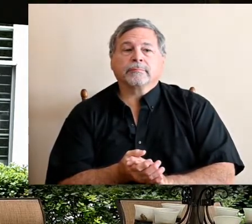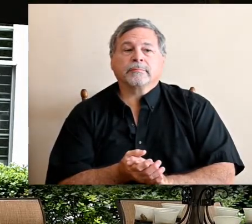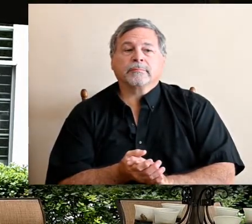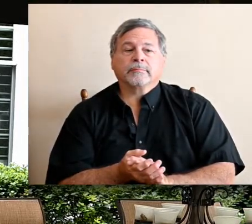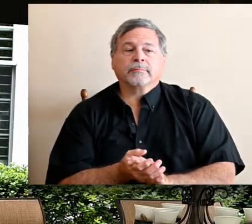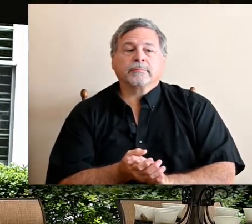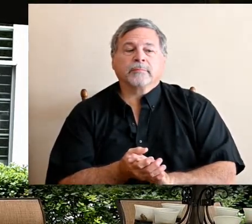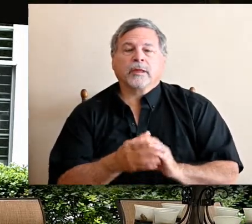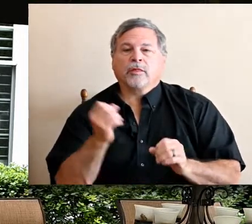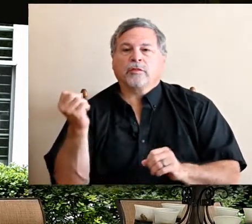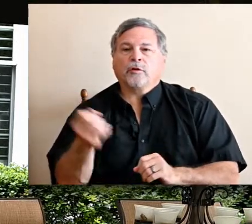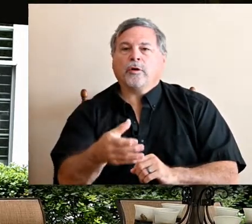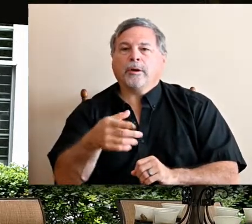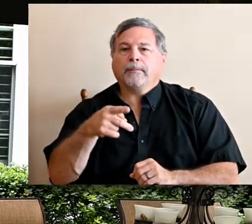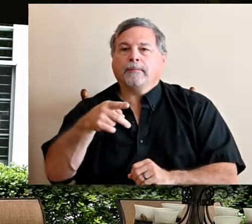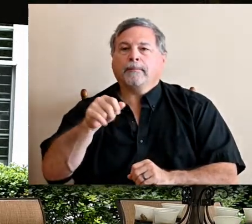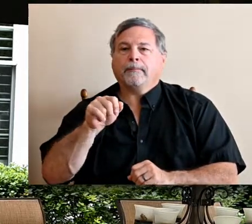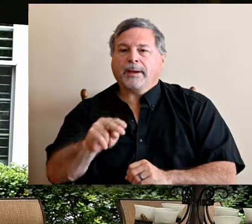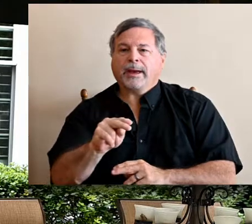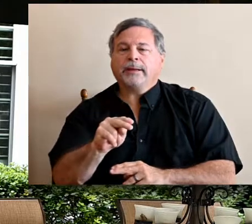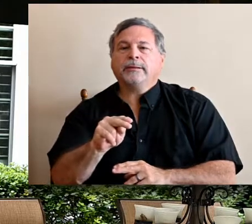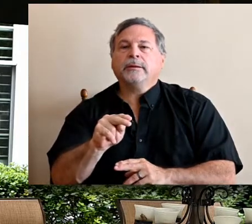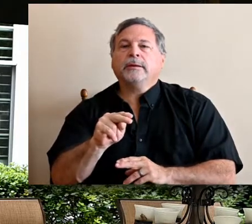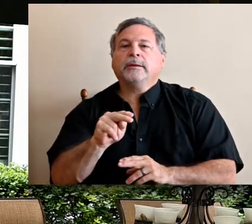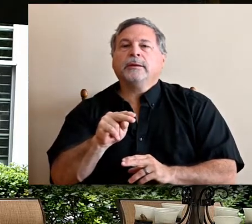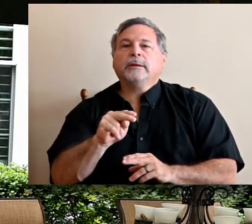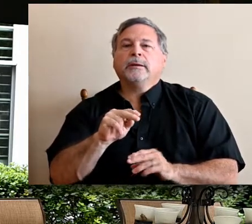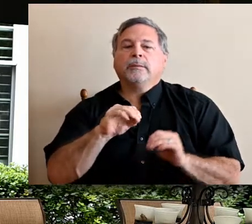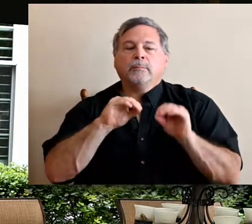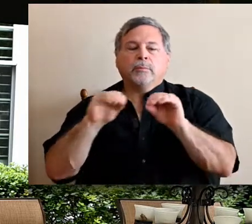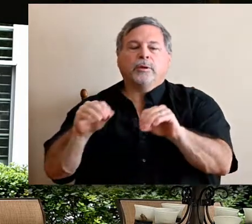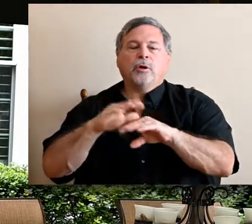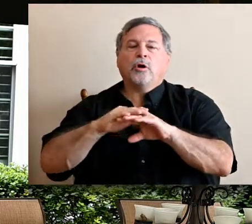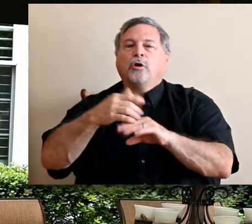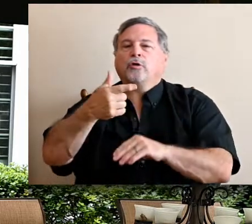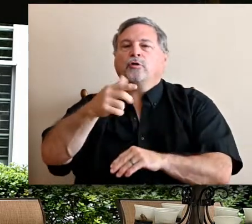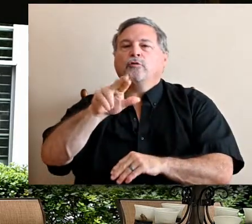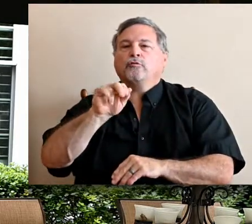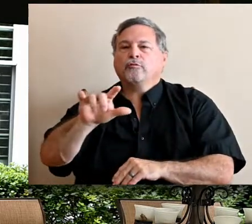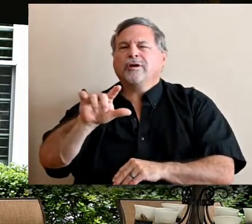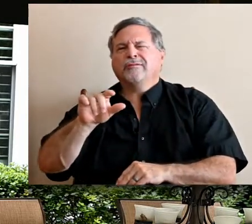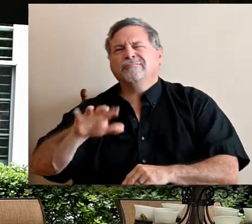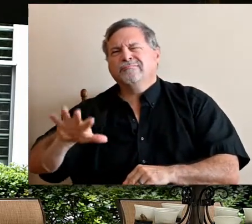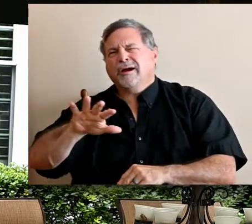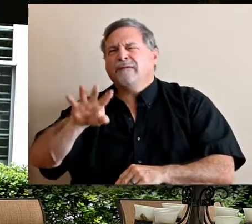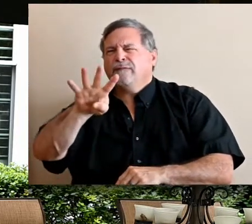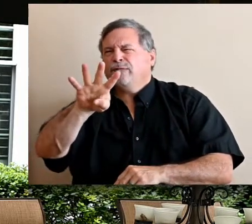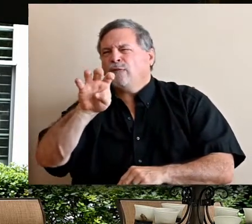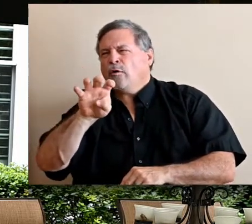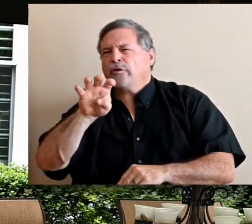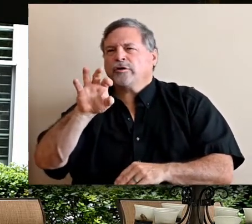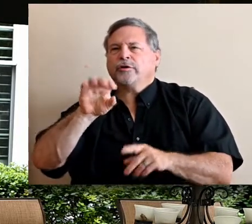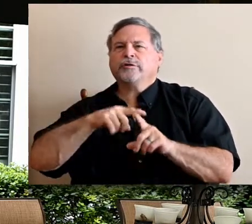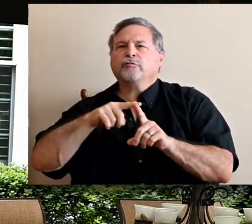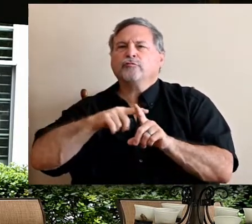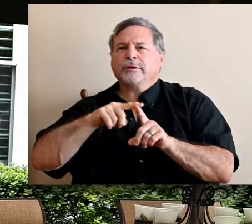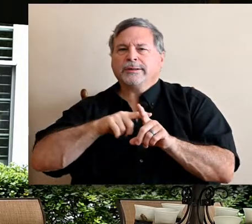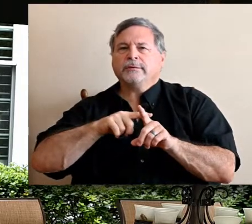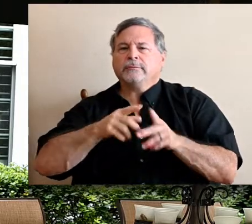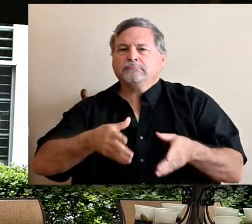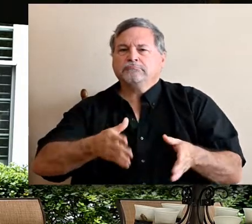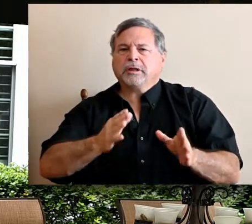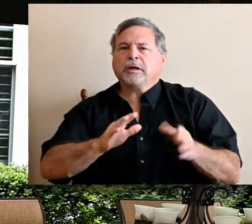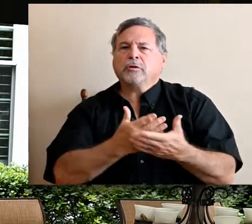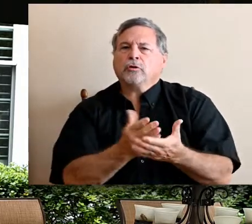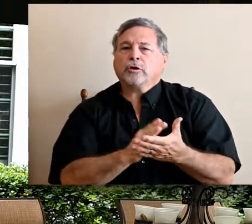We'll take the onion, we'll throw it in the pan, put it on the grill, got it at about 400 degrees, and we'll let it